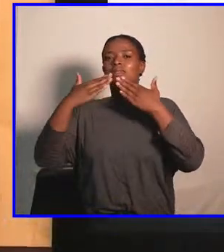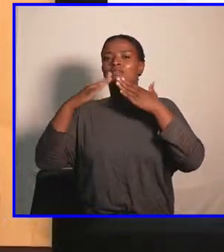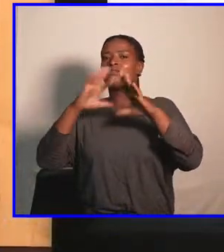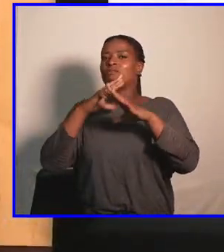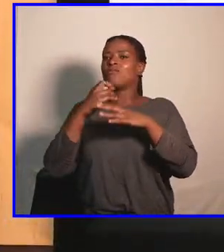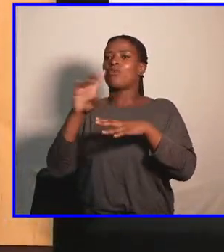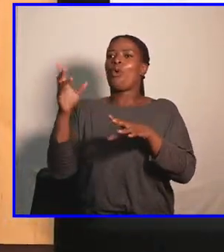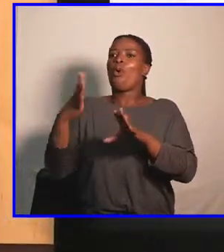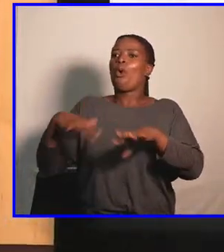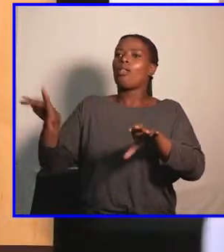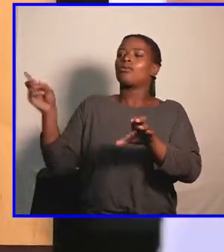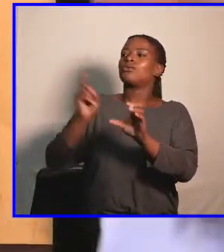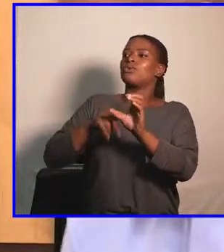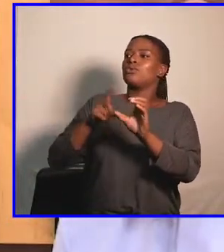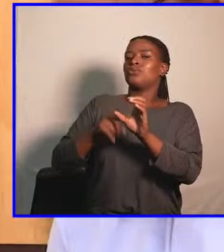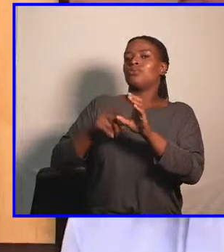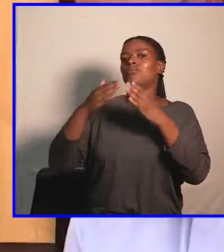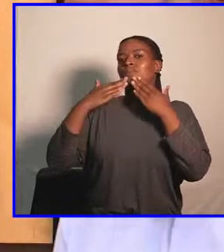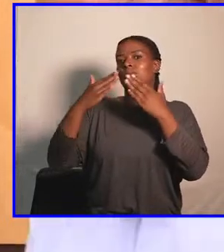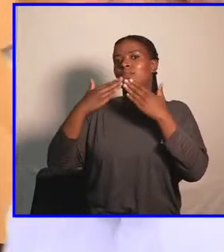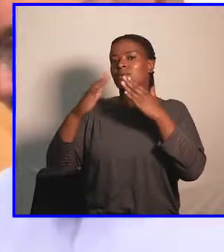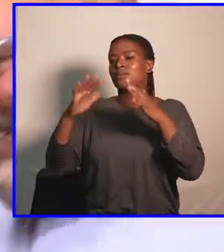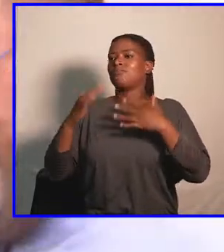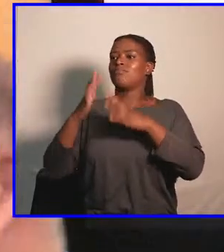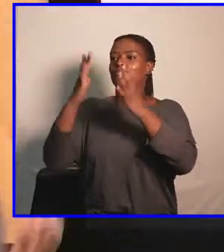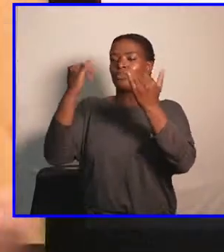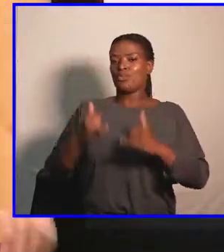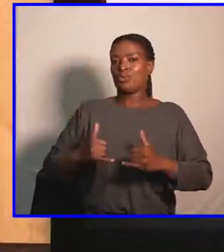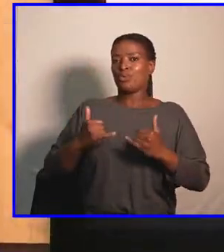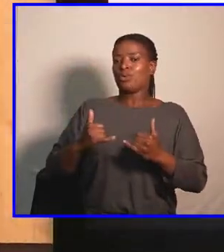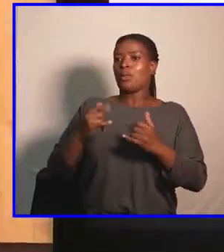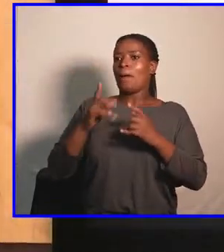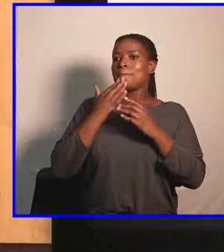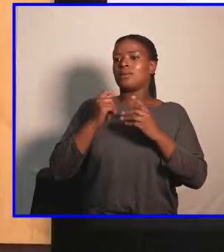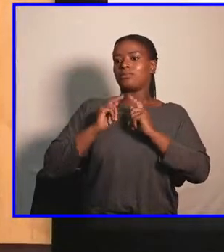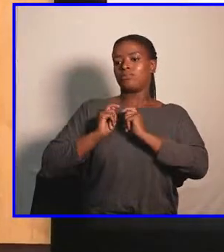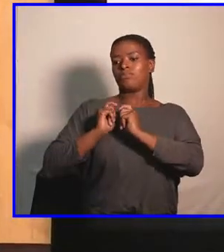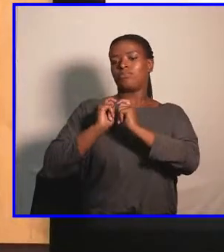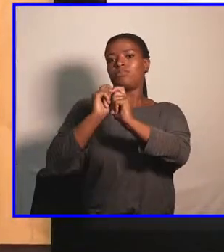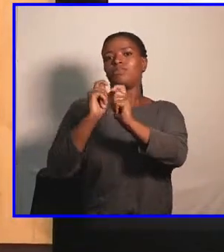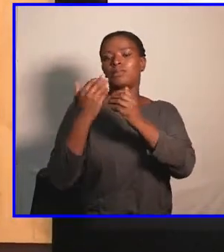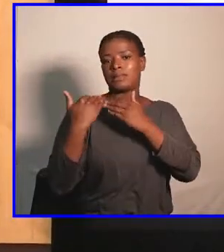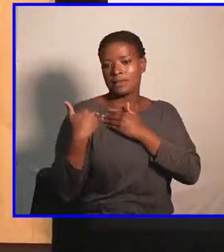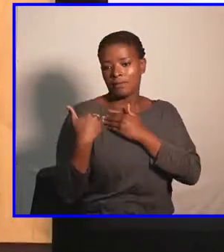everybody, for joining us today. Thank you so much. Drive safely.